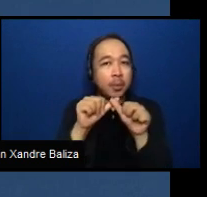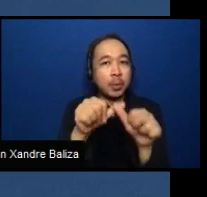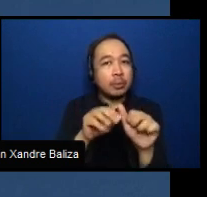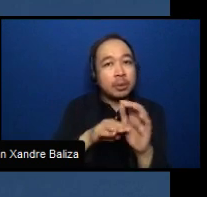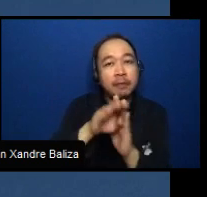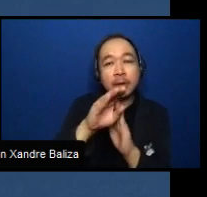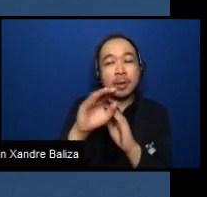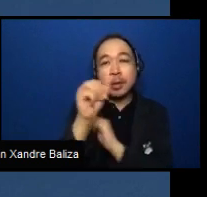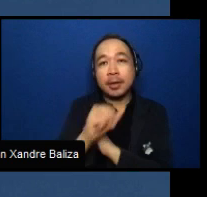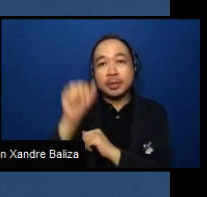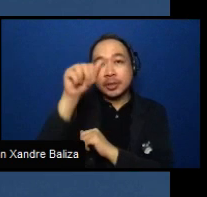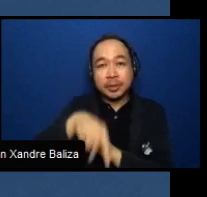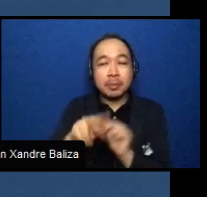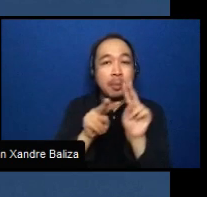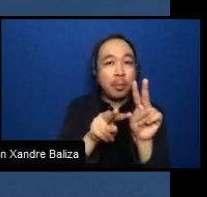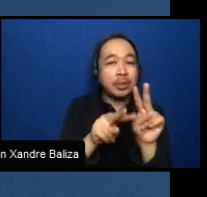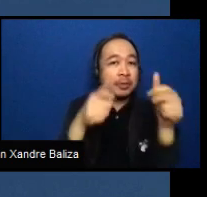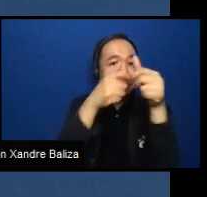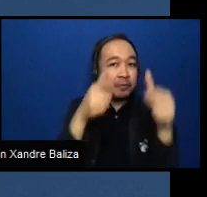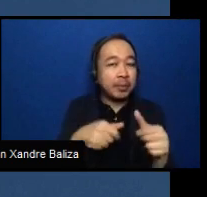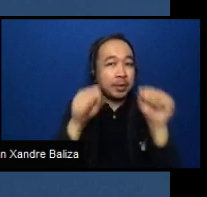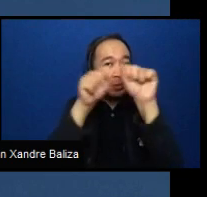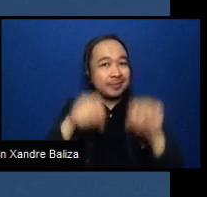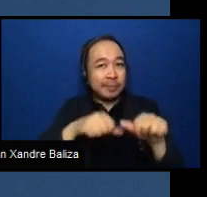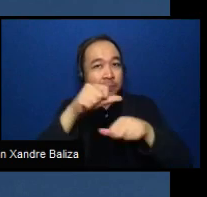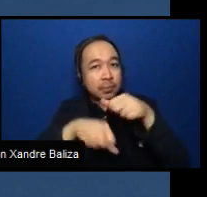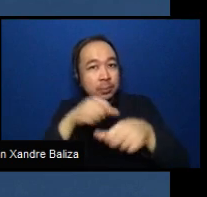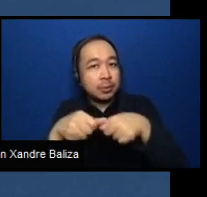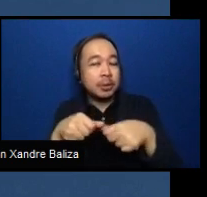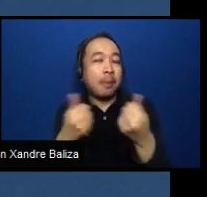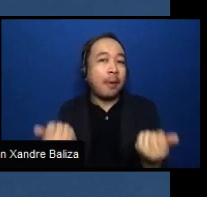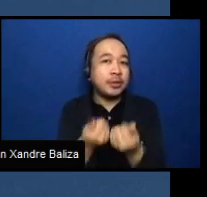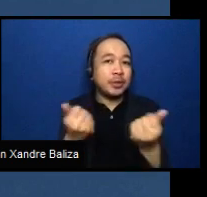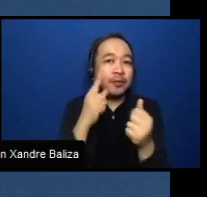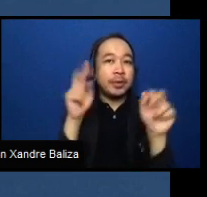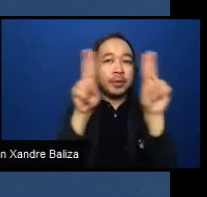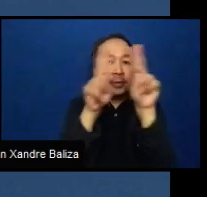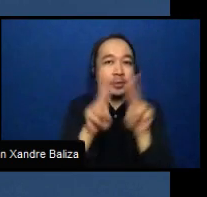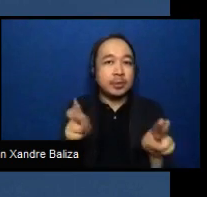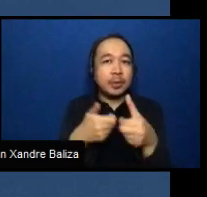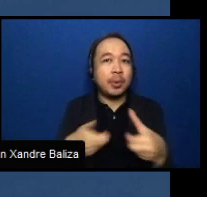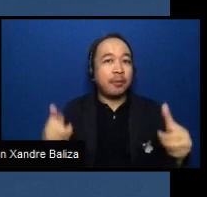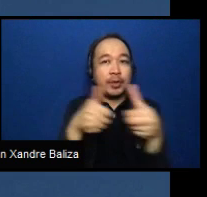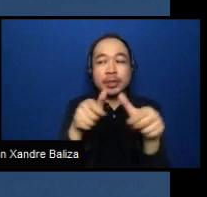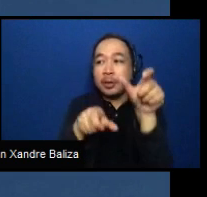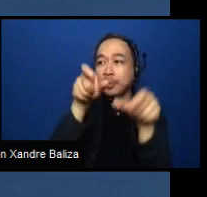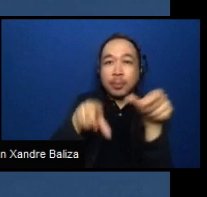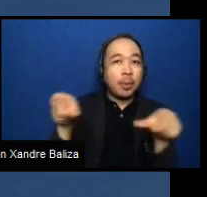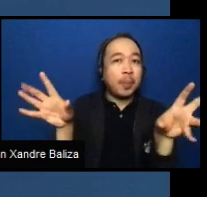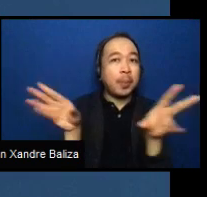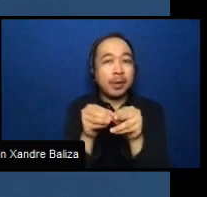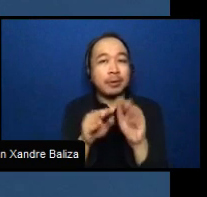monitoring framework to monitor the program of action of the International Conference on Population and Development and